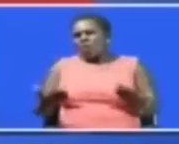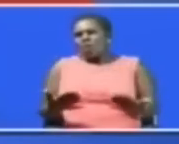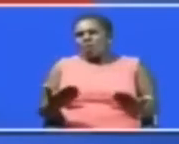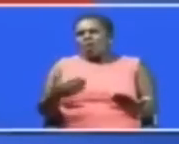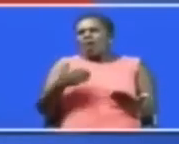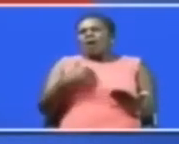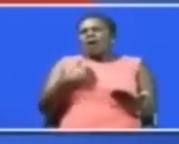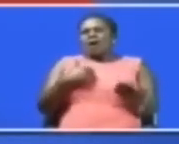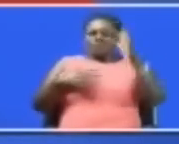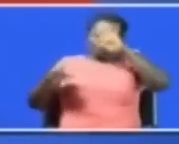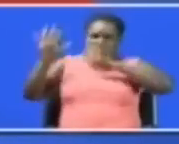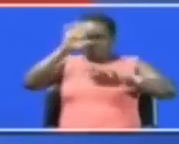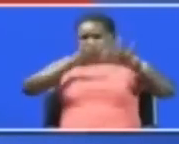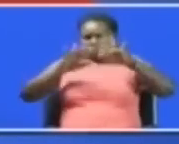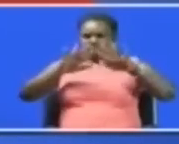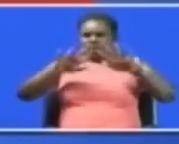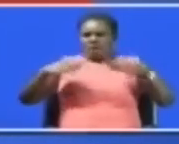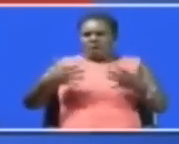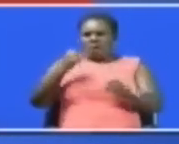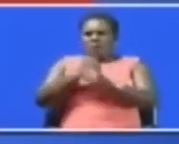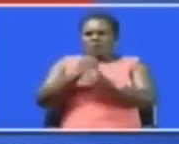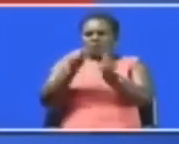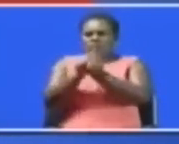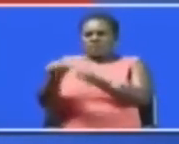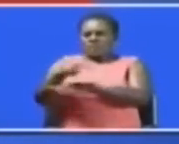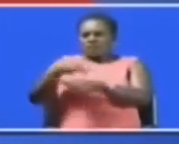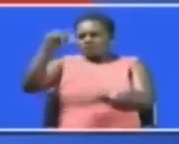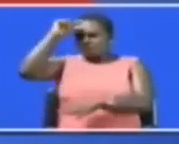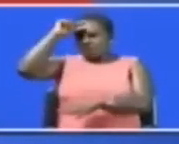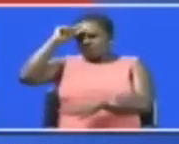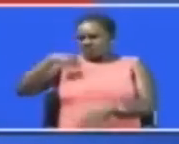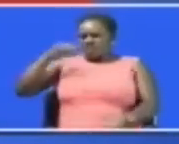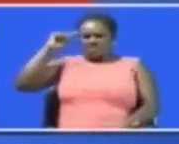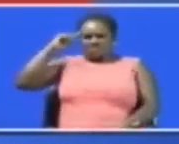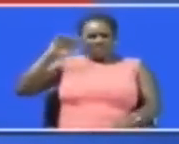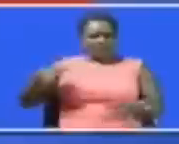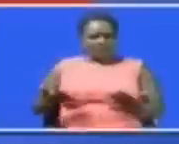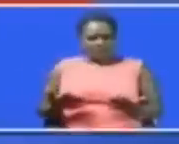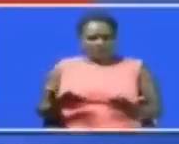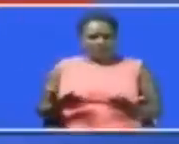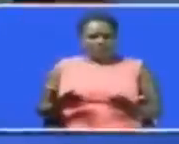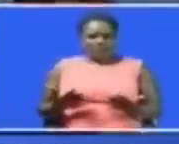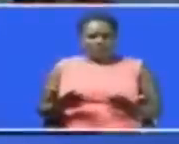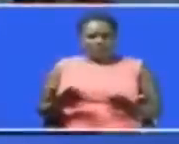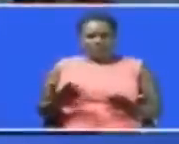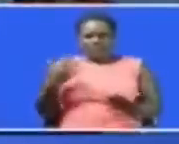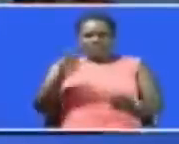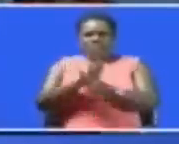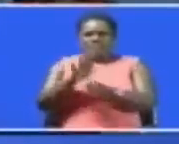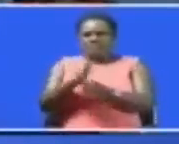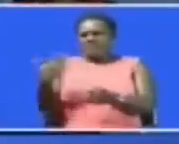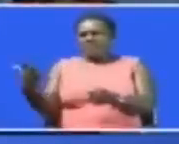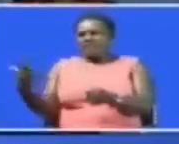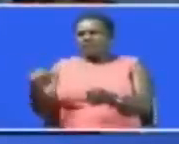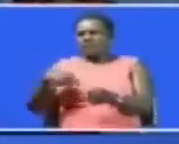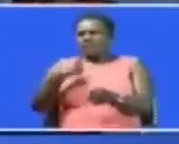they faced lots of frustrations in terms of workings with national government. I think that most of the things that we call today